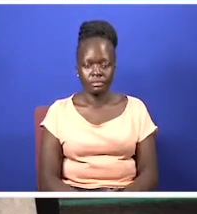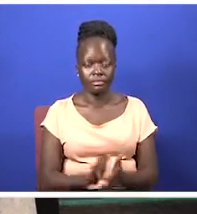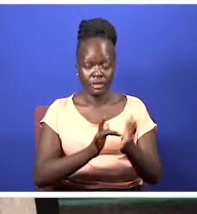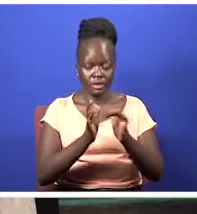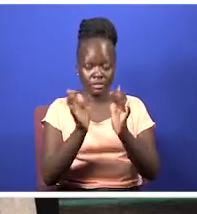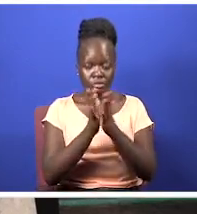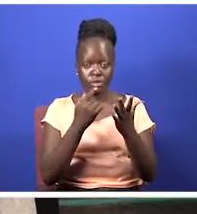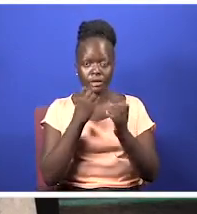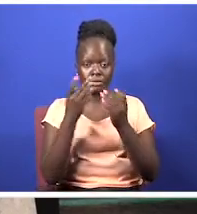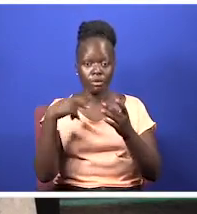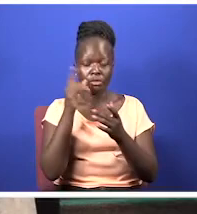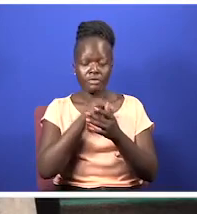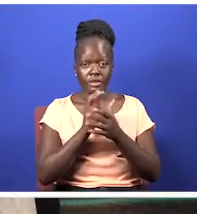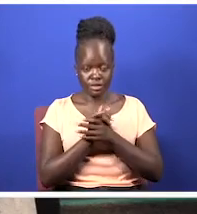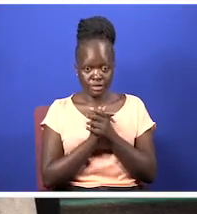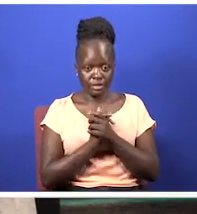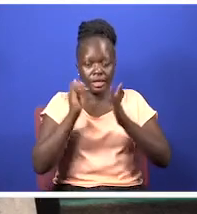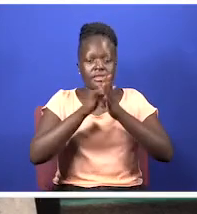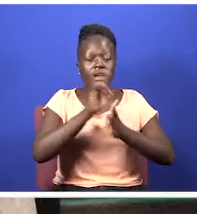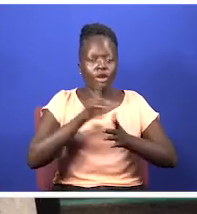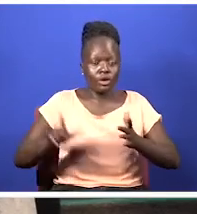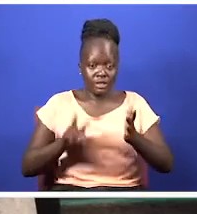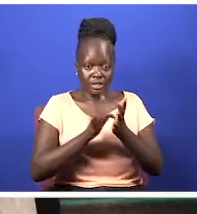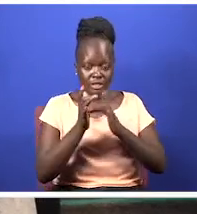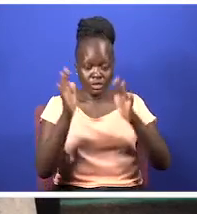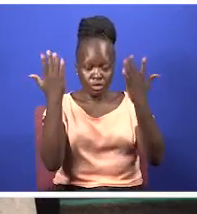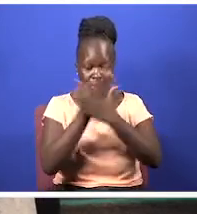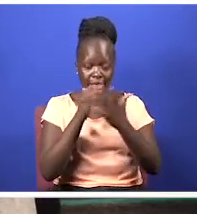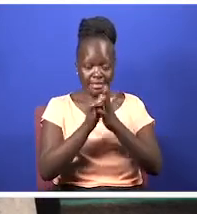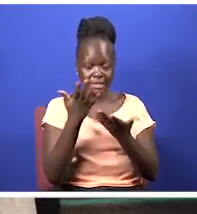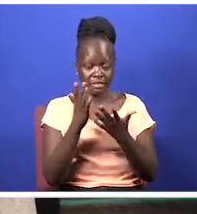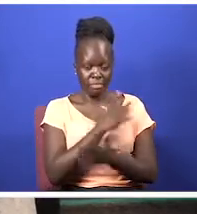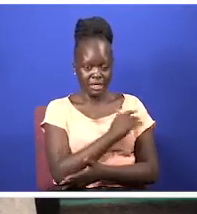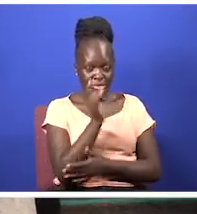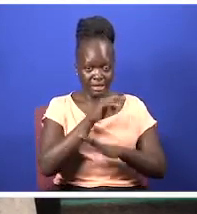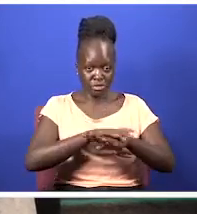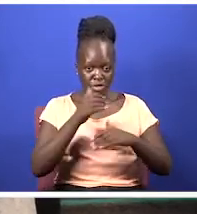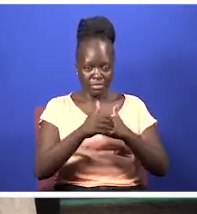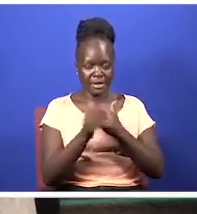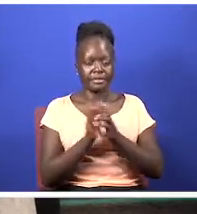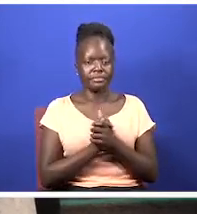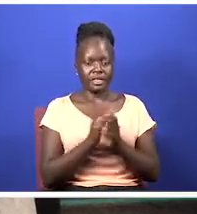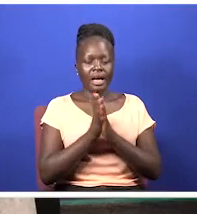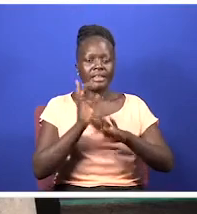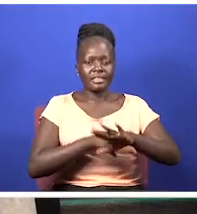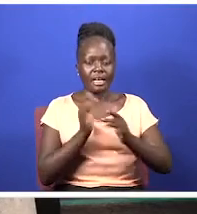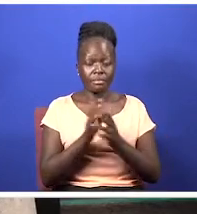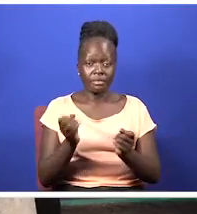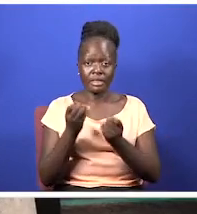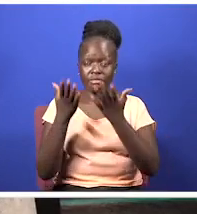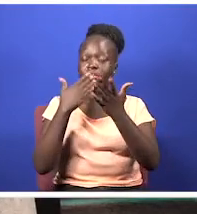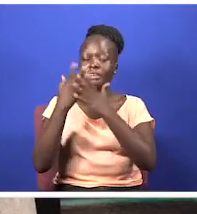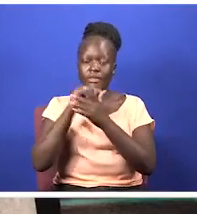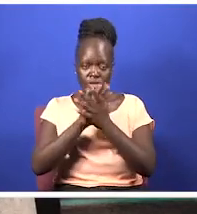The scriptures tell us, the Lord Jesus, on the night he was betrayed, took bread. And when he had